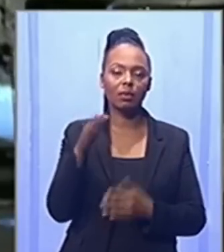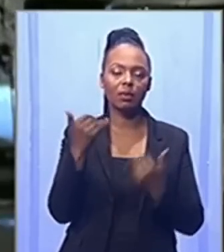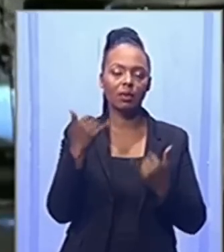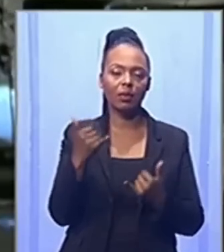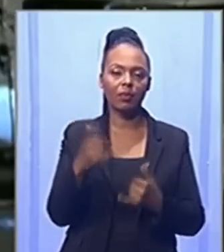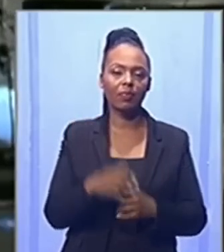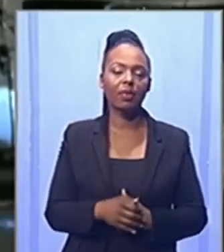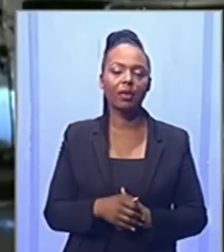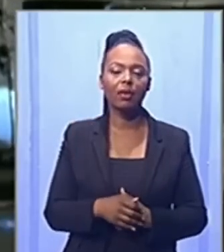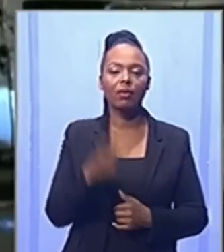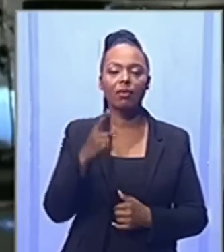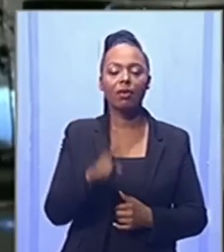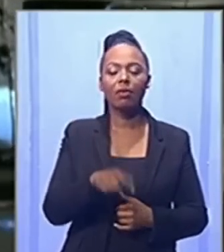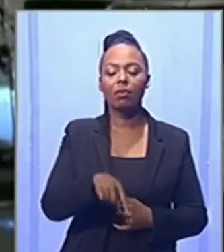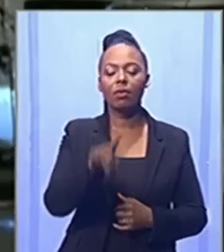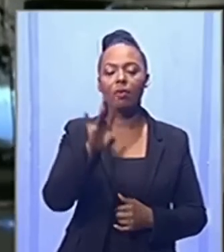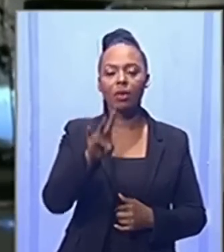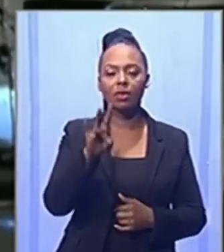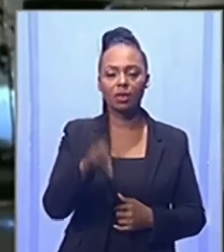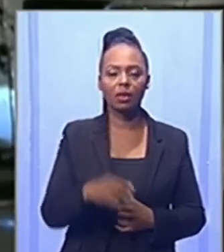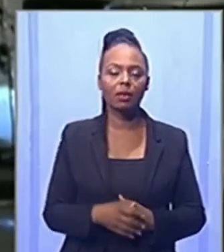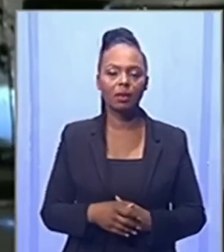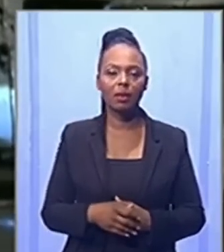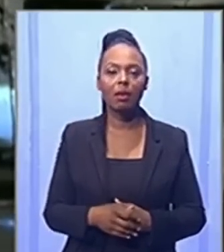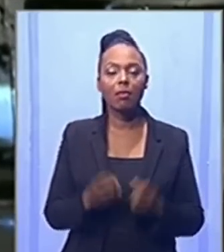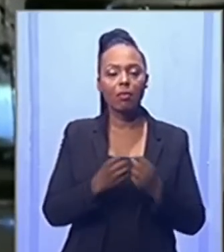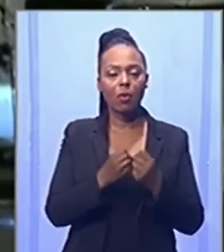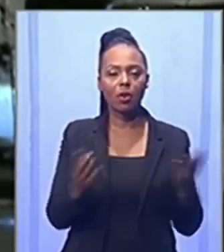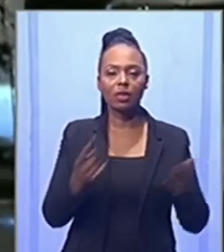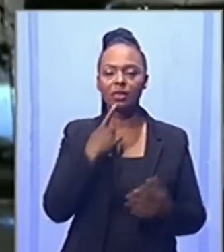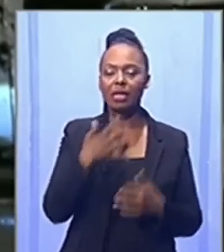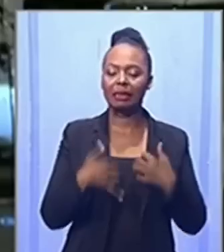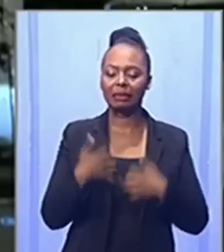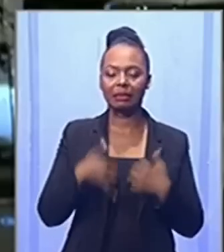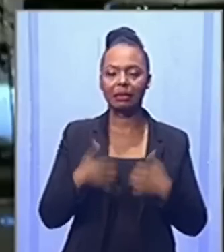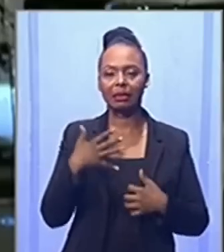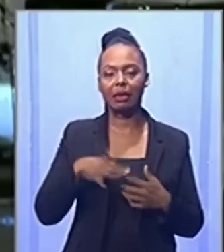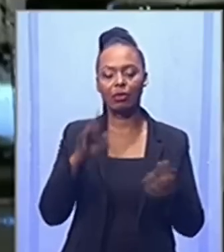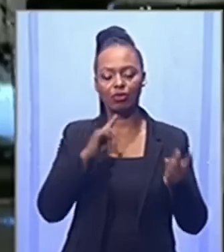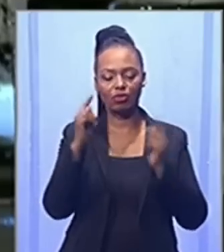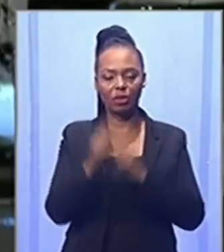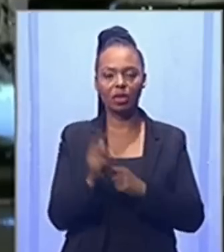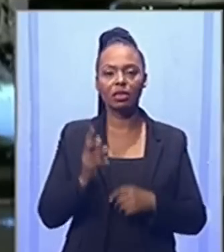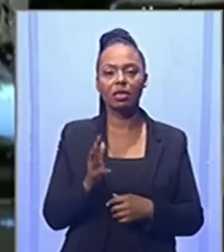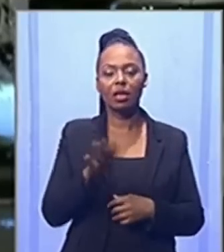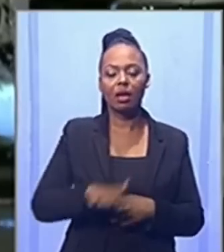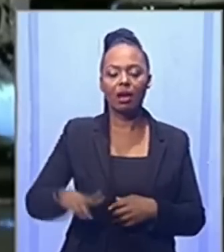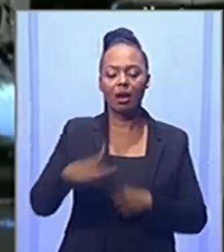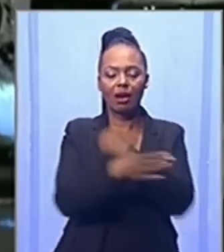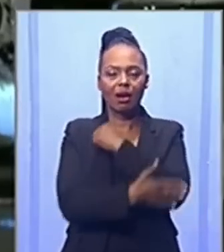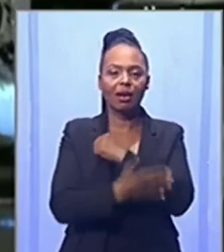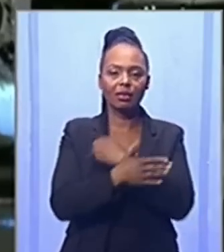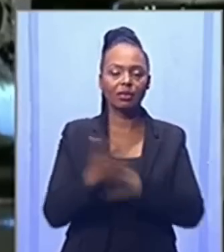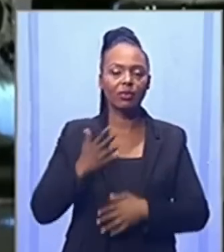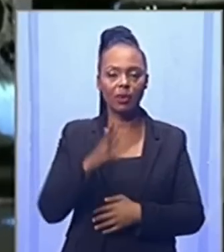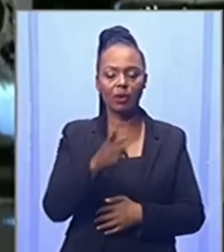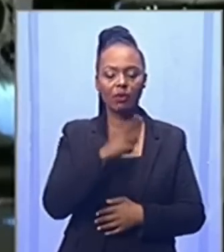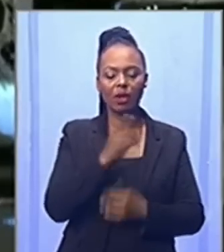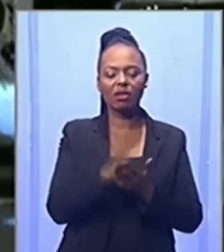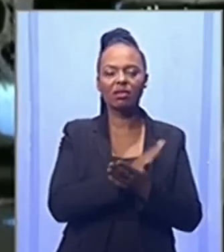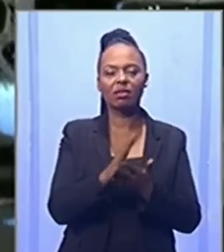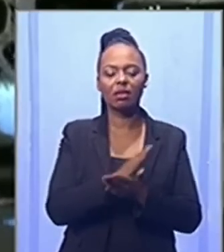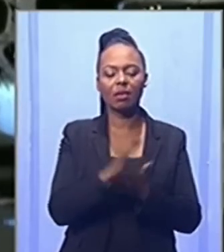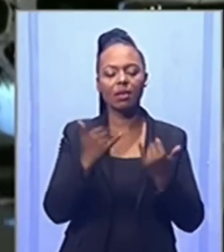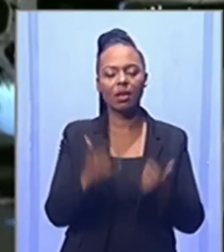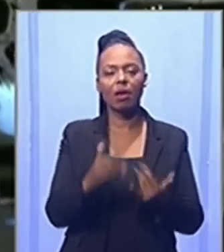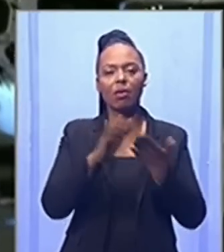la laboraro boholo ba bona ba re ba labalabela ho bona hona le diphetoho naheng ya habo bona ka ha tlhokeho ya mesebetsi e